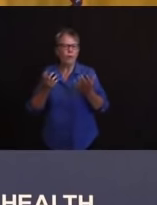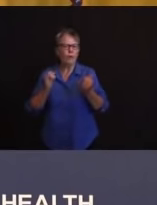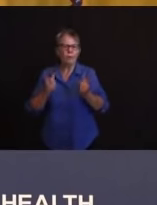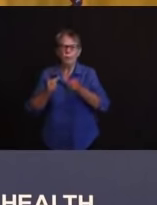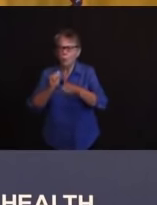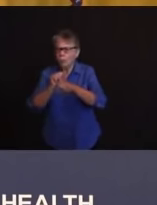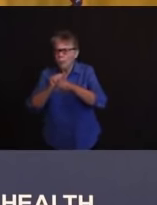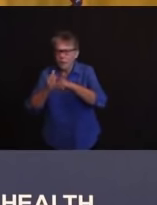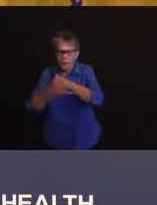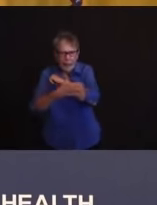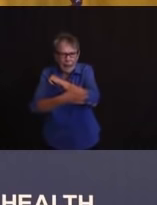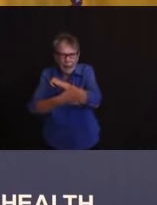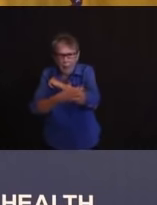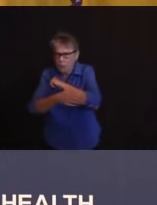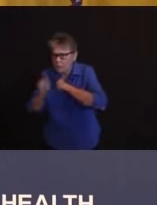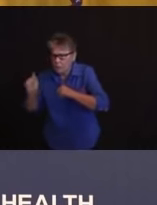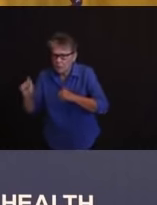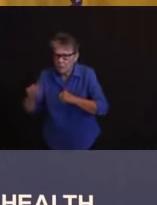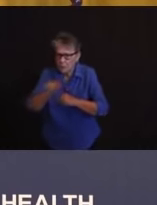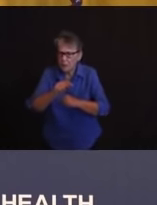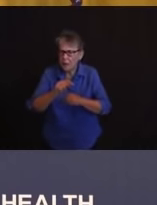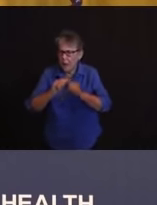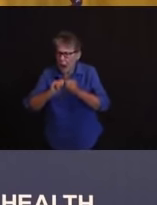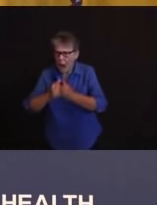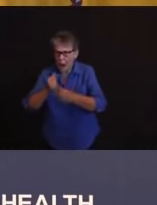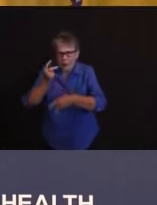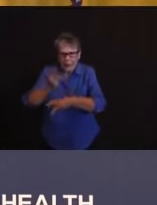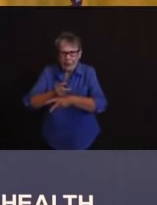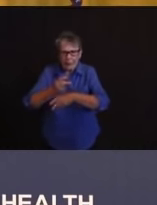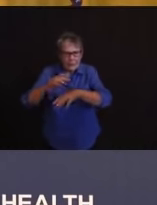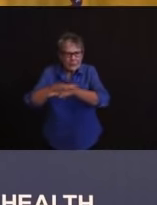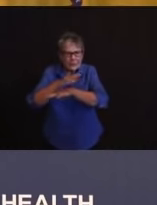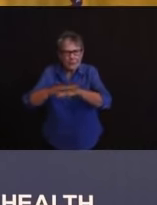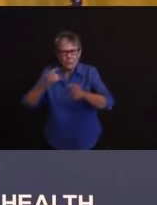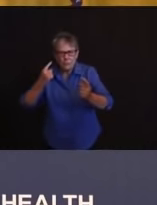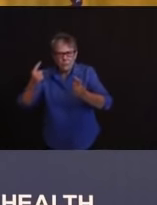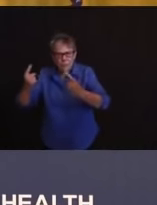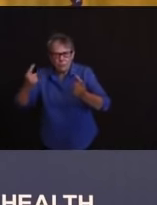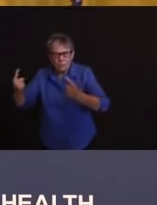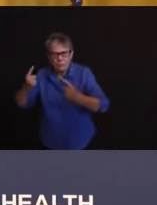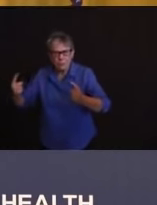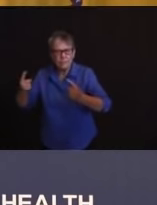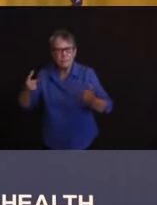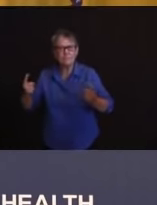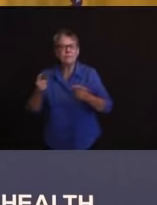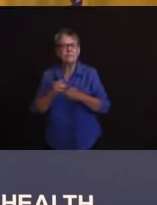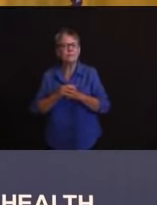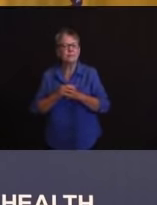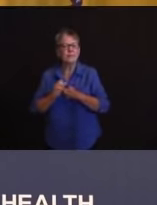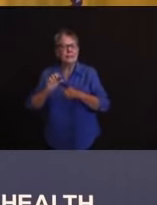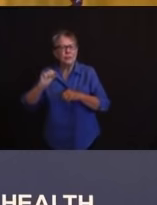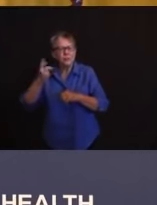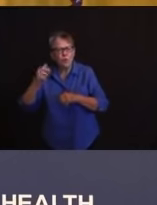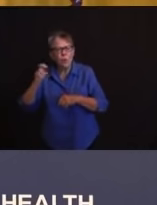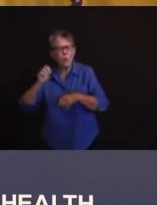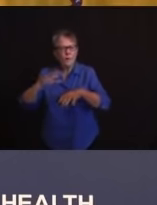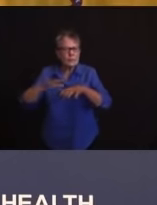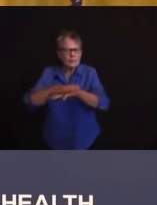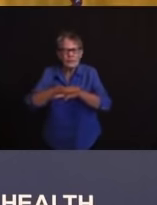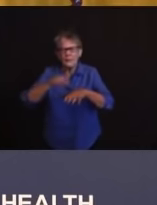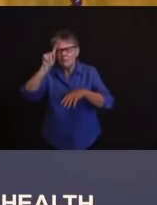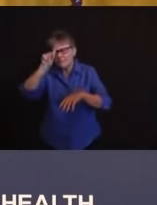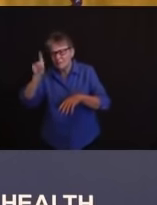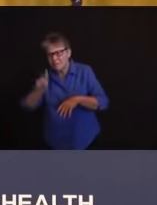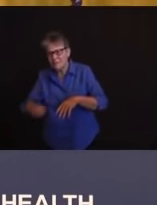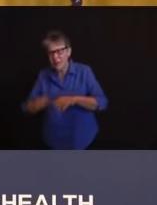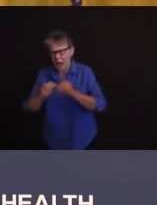community leadership up and down the shore to make sure that we're getting this as right as we can. But again, outdoors, we